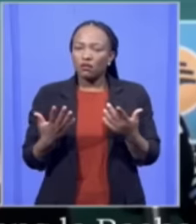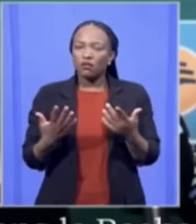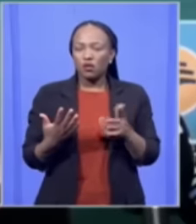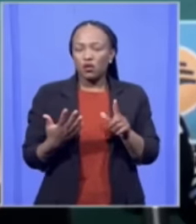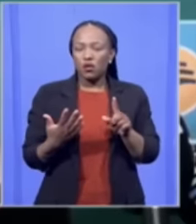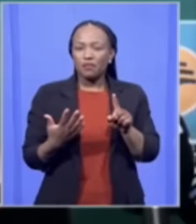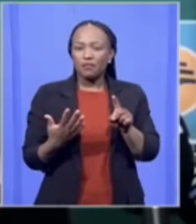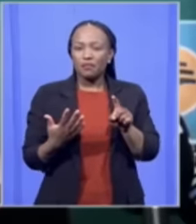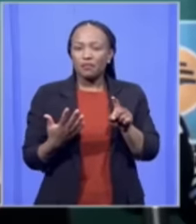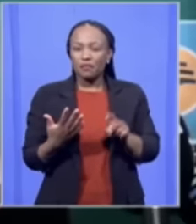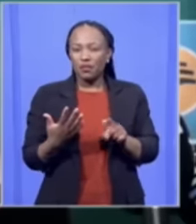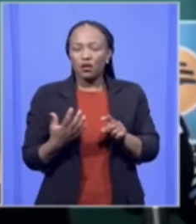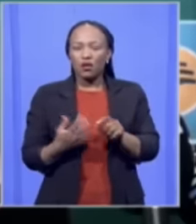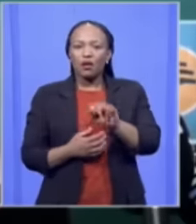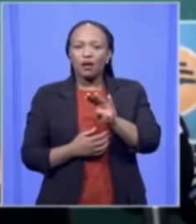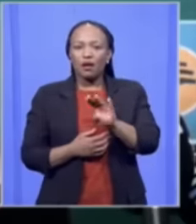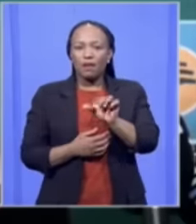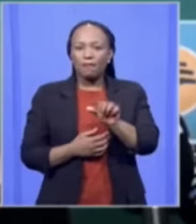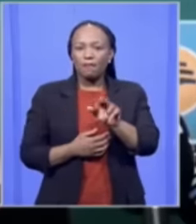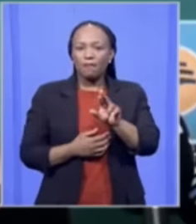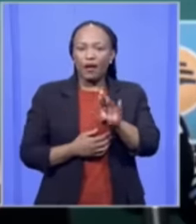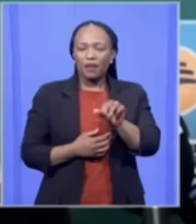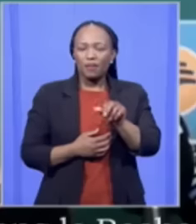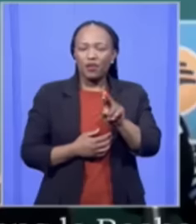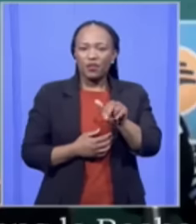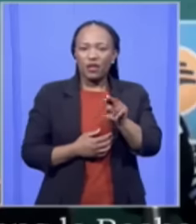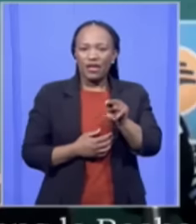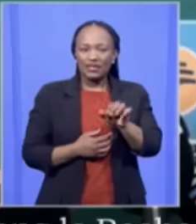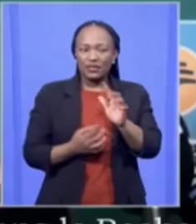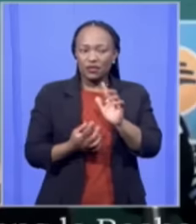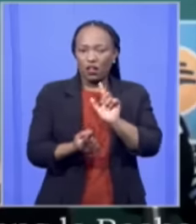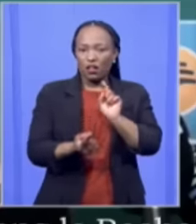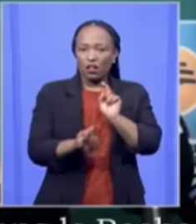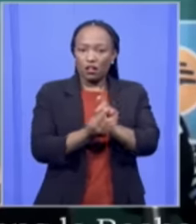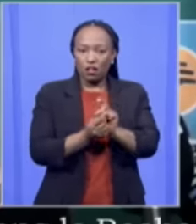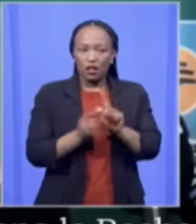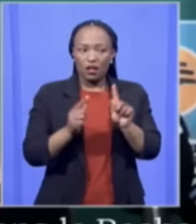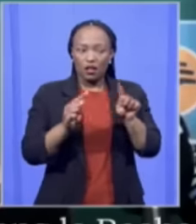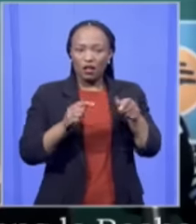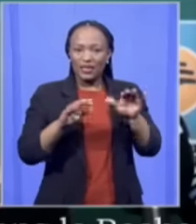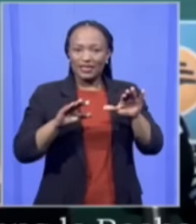if you got a Barbarian team which will come to entertain,